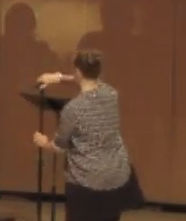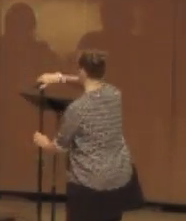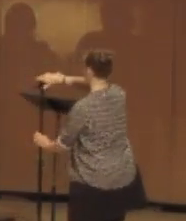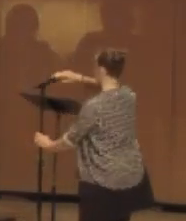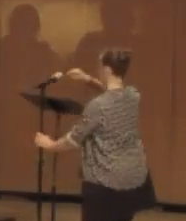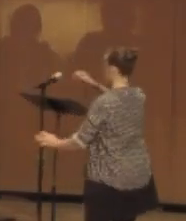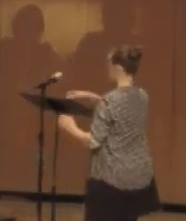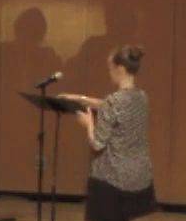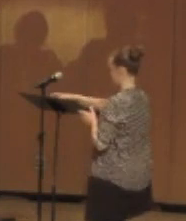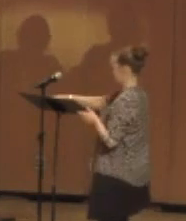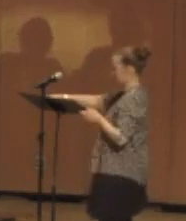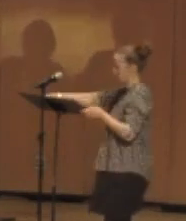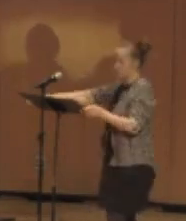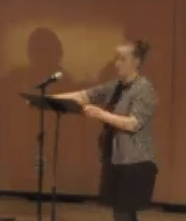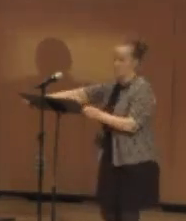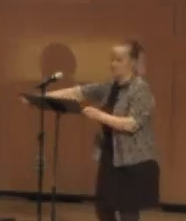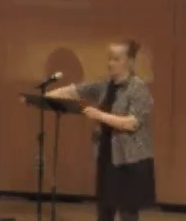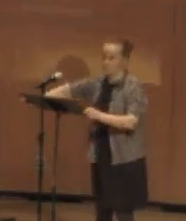I